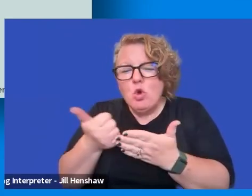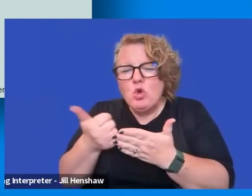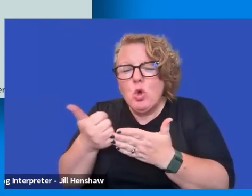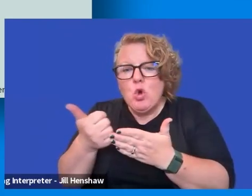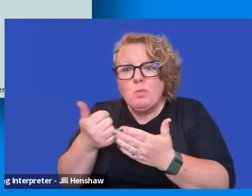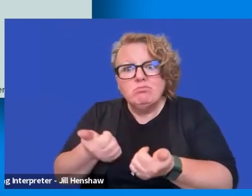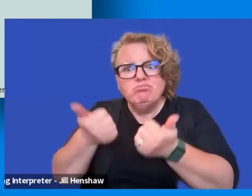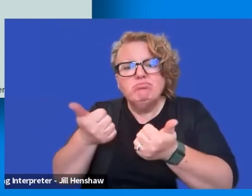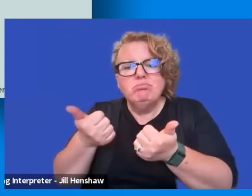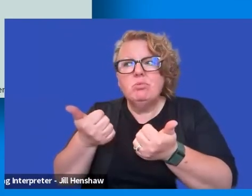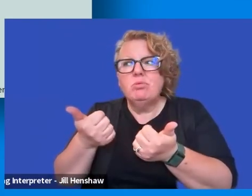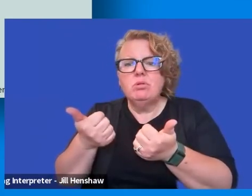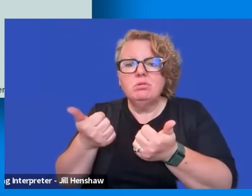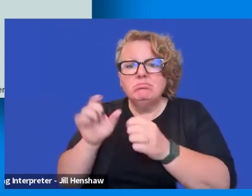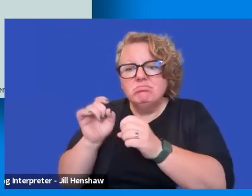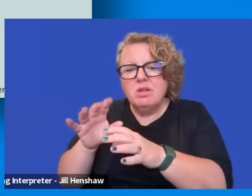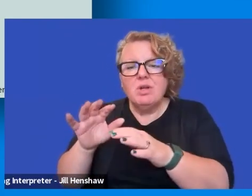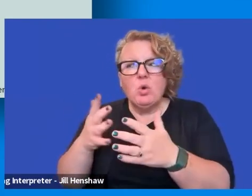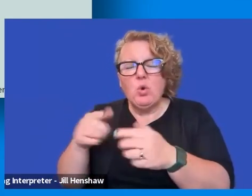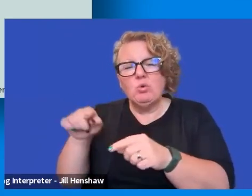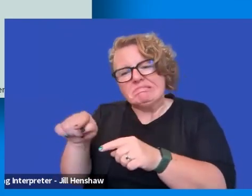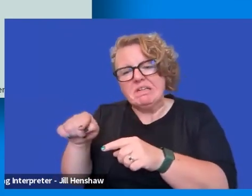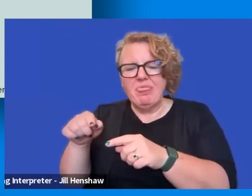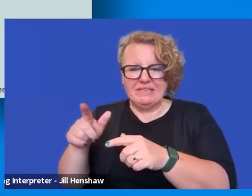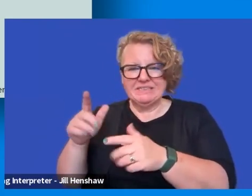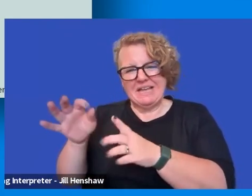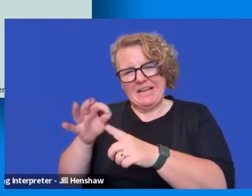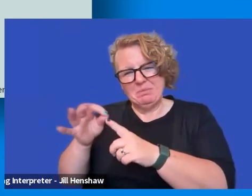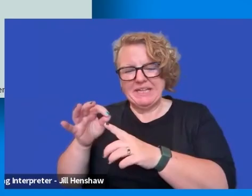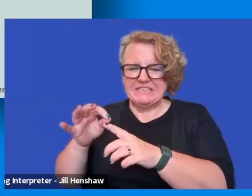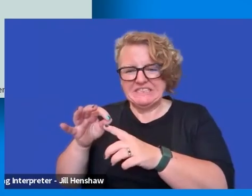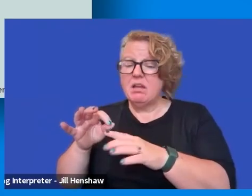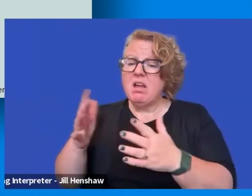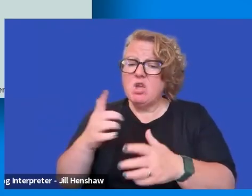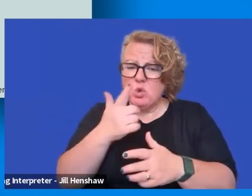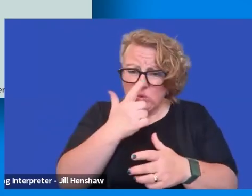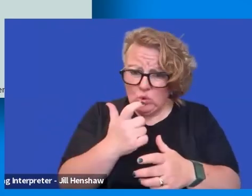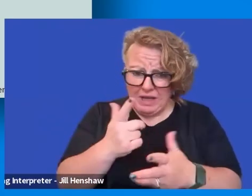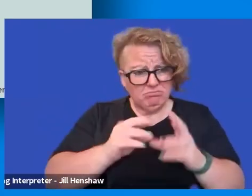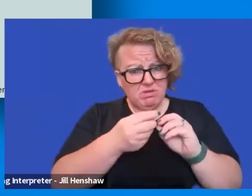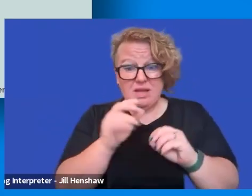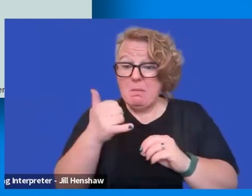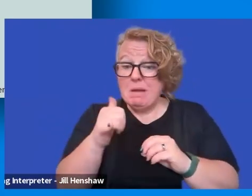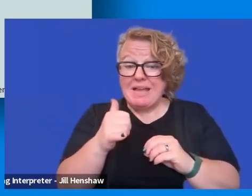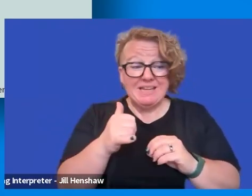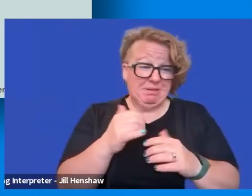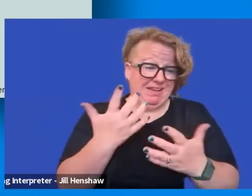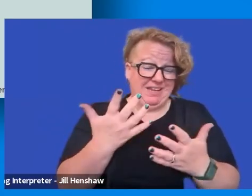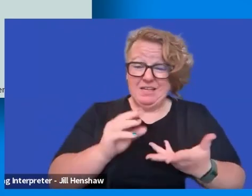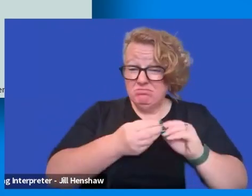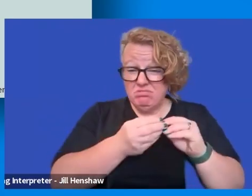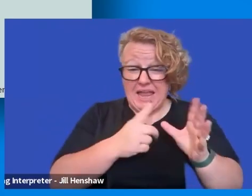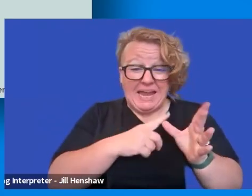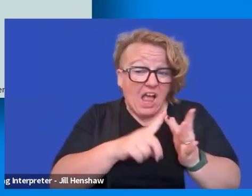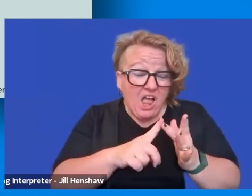successful and less successful applications could be curated. Generative AI might allow you to do a thematic analysis really quickly